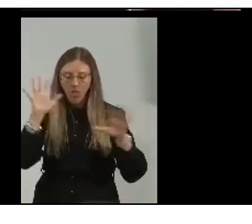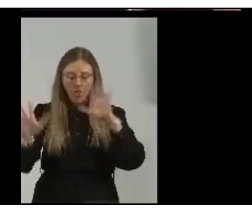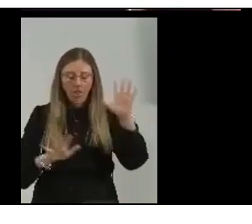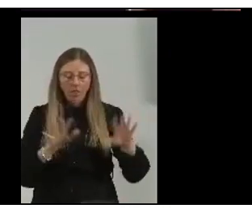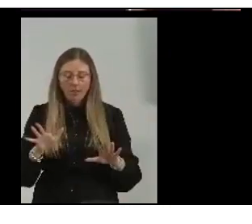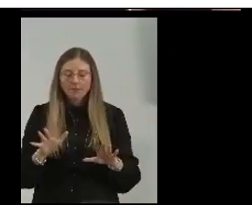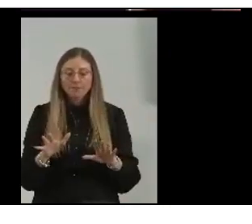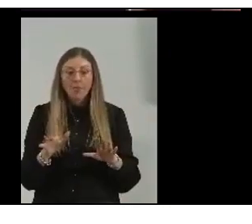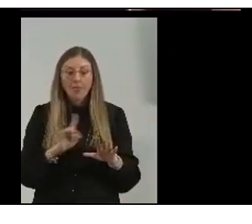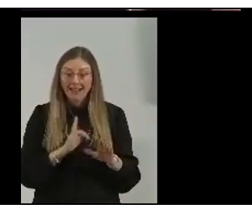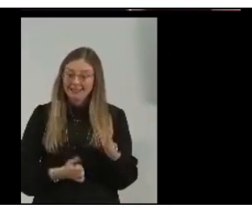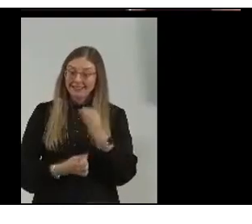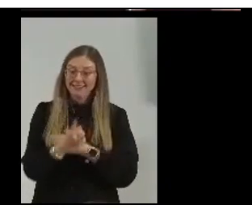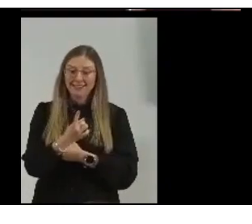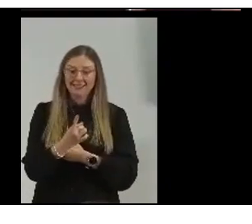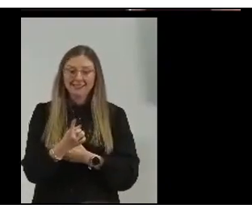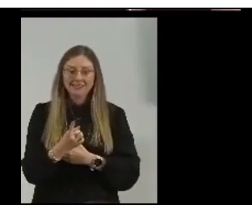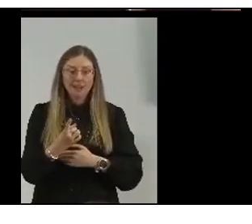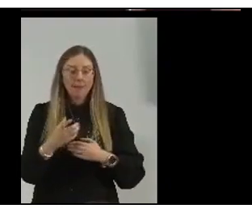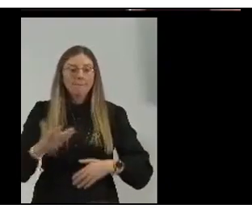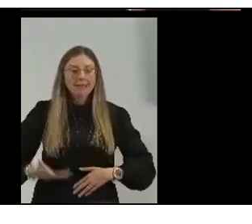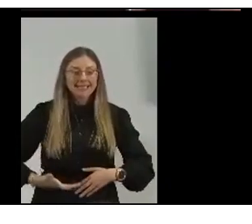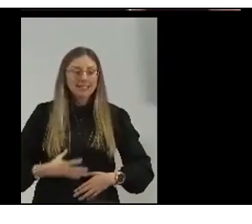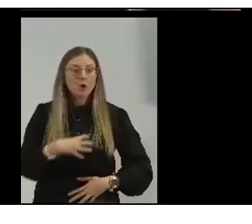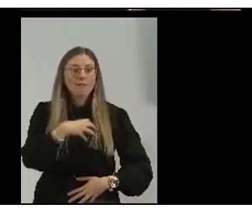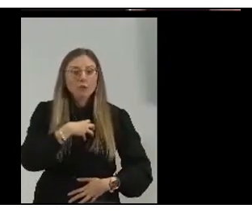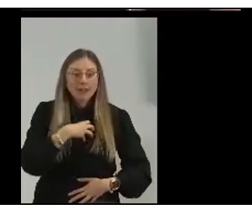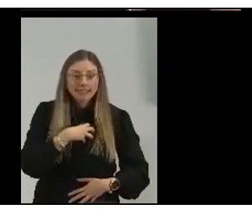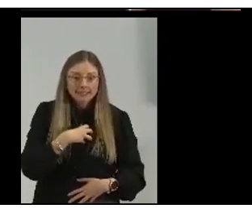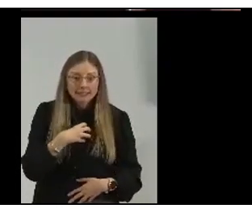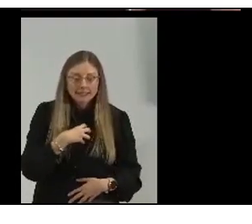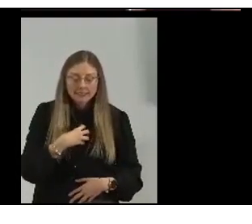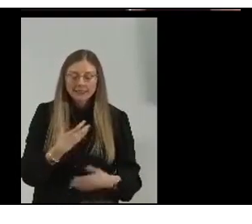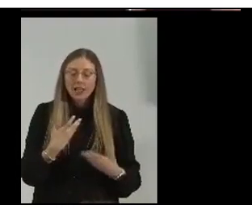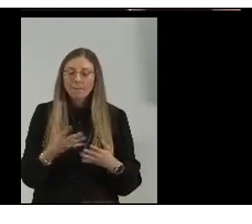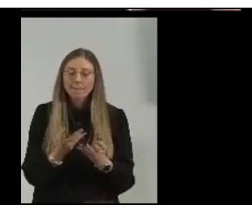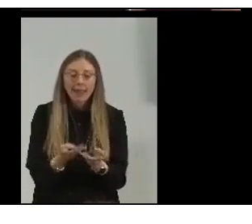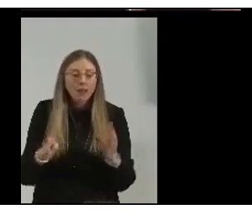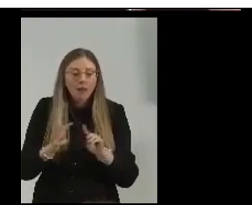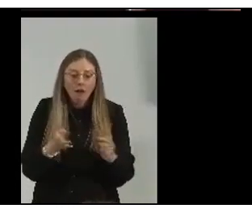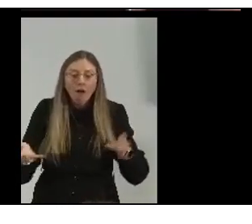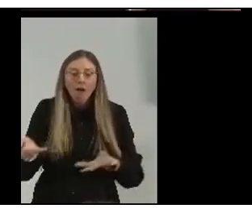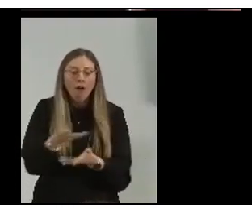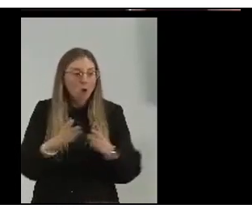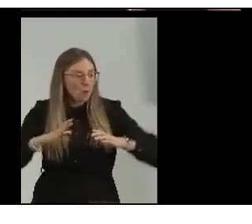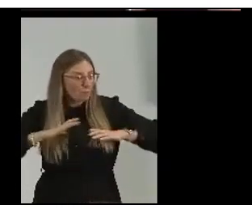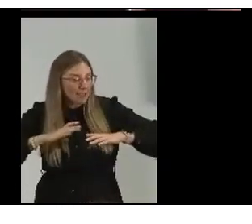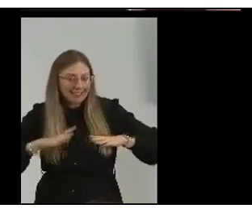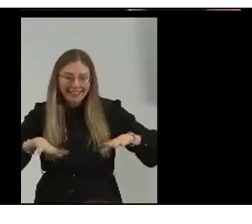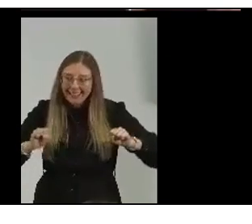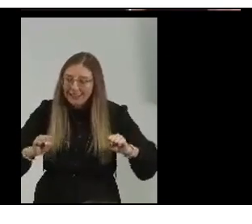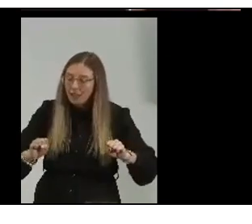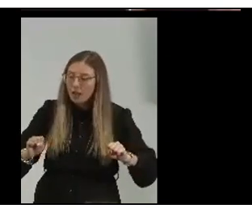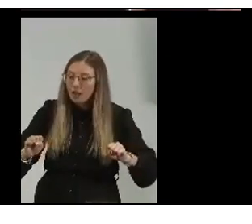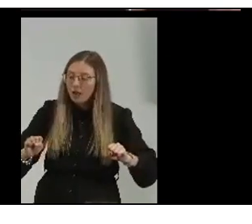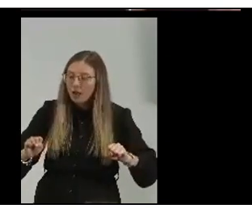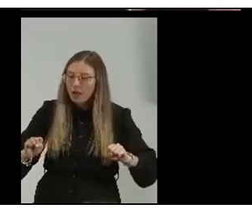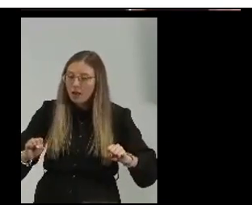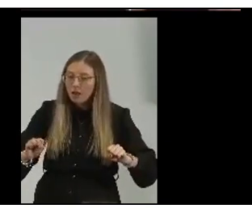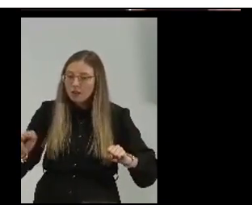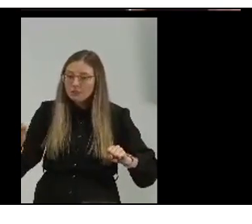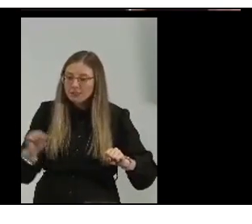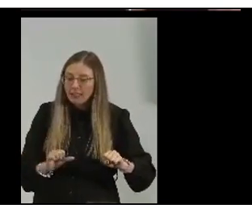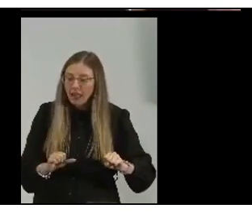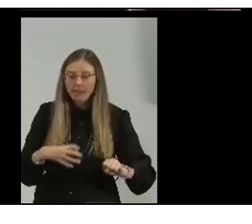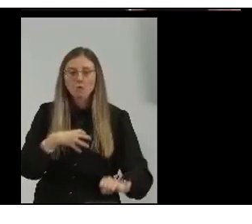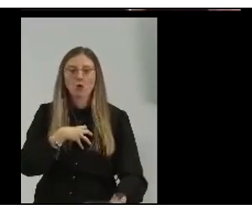we're encountering, that the corporates are really afraid. We did a focus group with the community. They all say, we want this, we're ready. And yet they are still